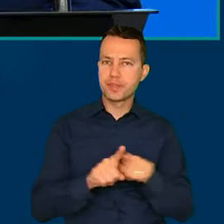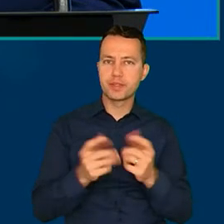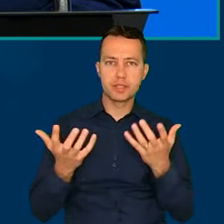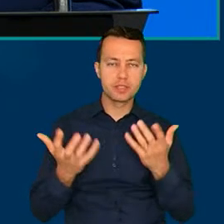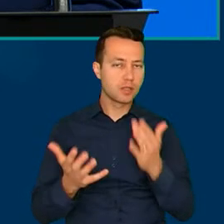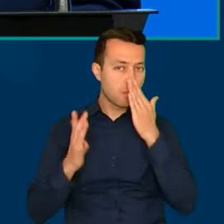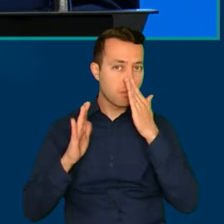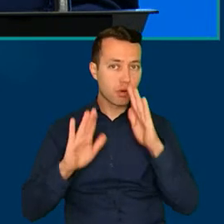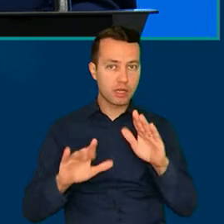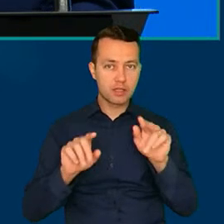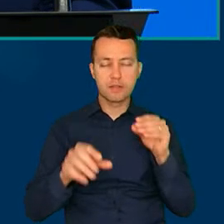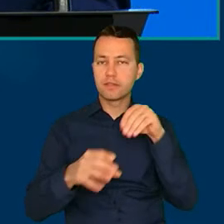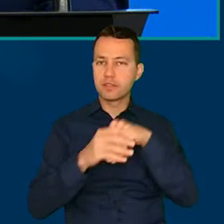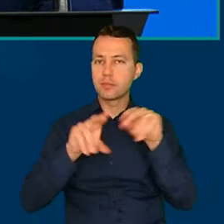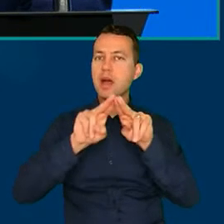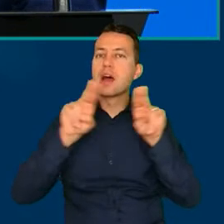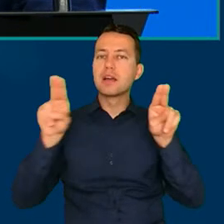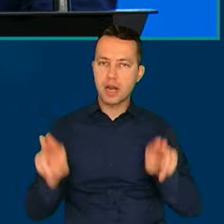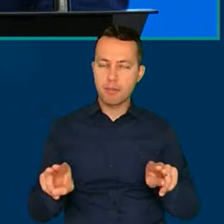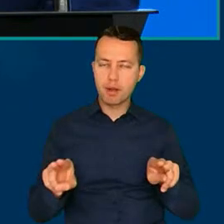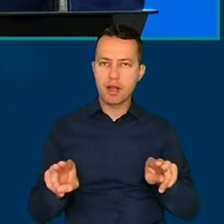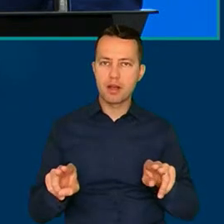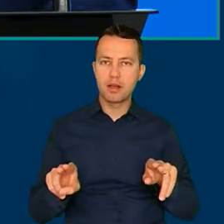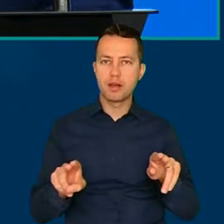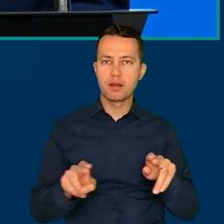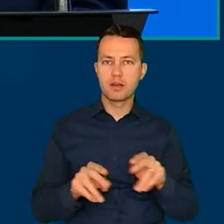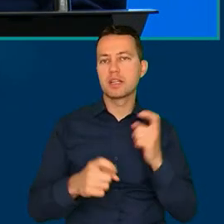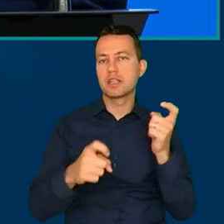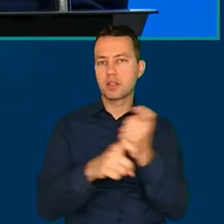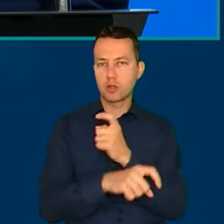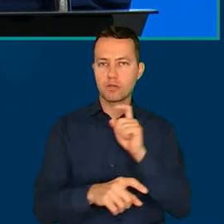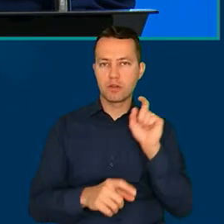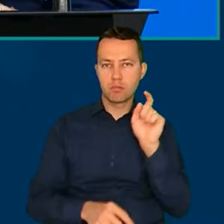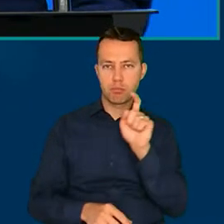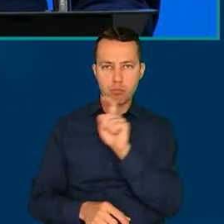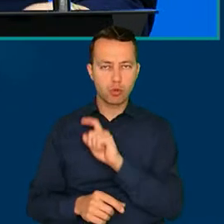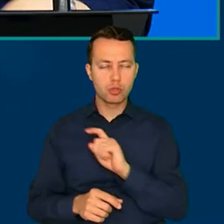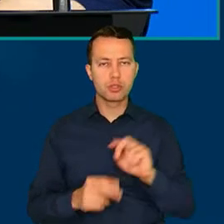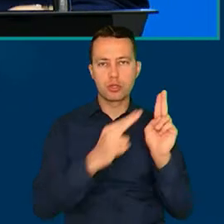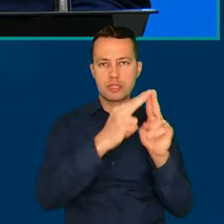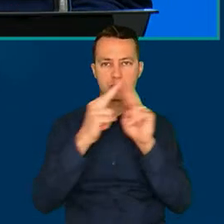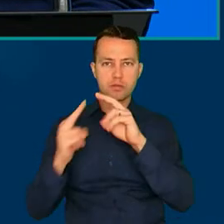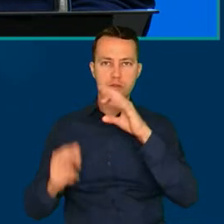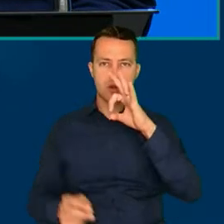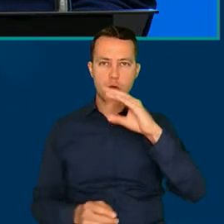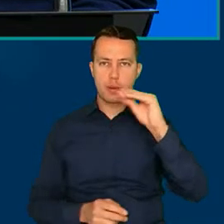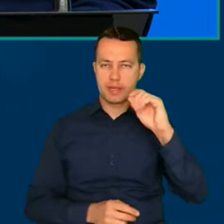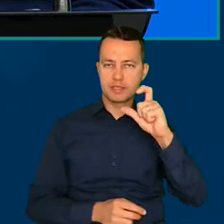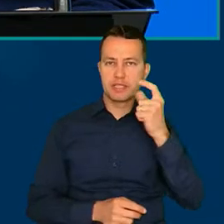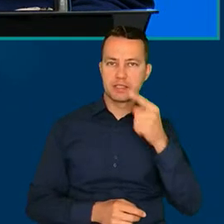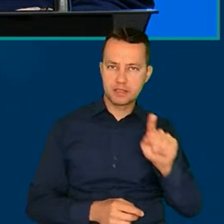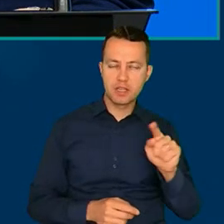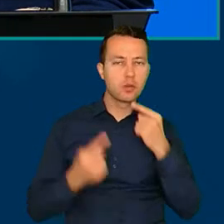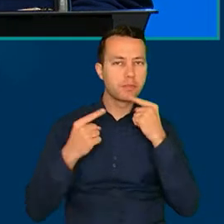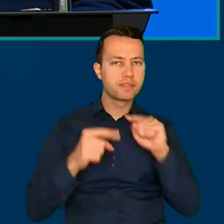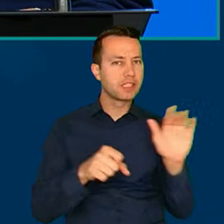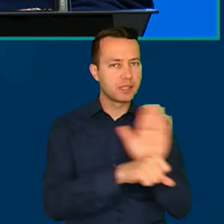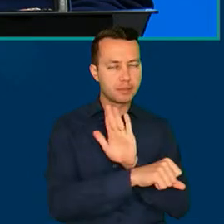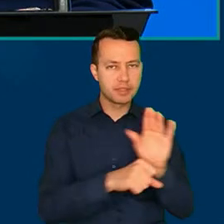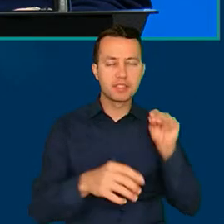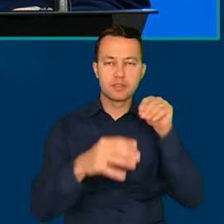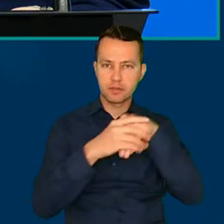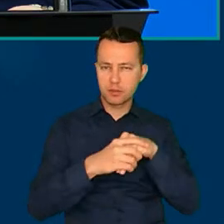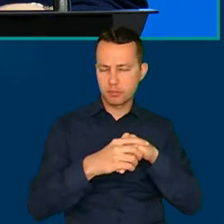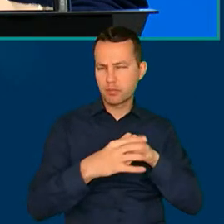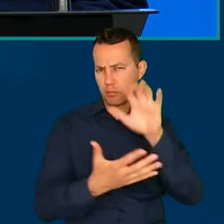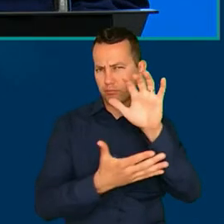this document includes information on the national contact points of OECD for a